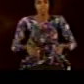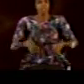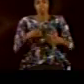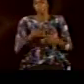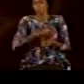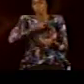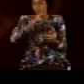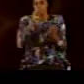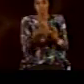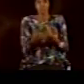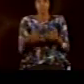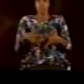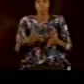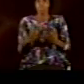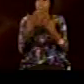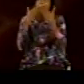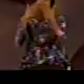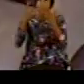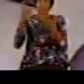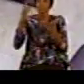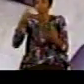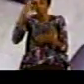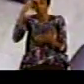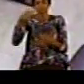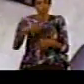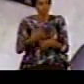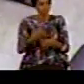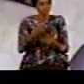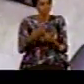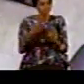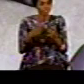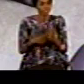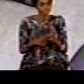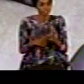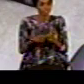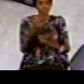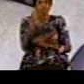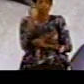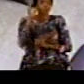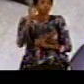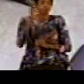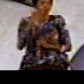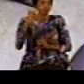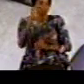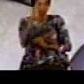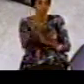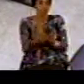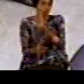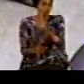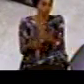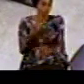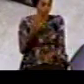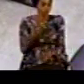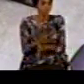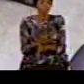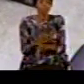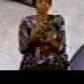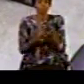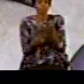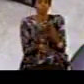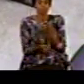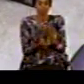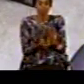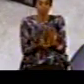give thanks unto the Lord for making this evangelization program successful from place to